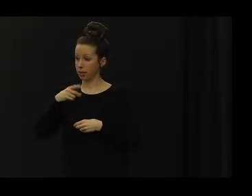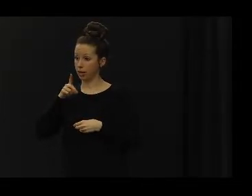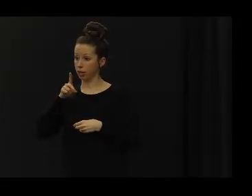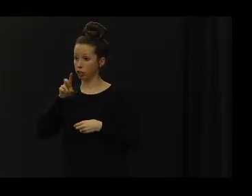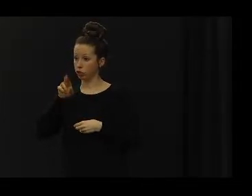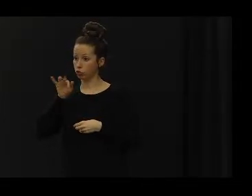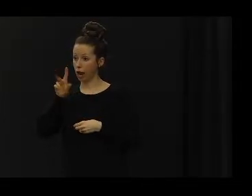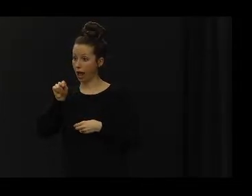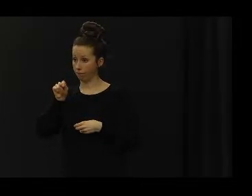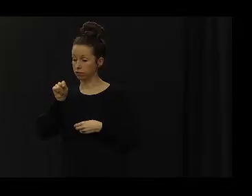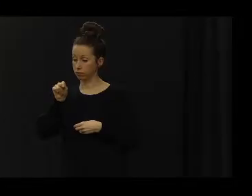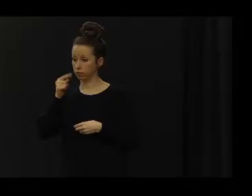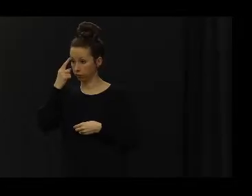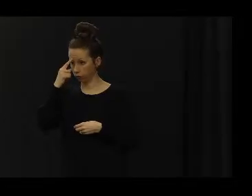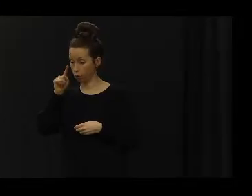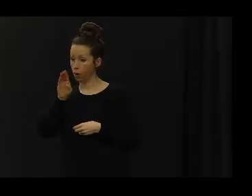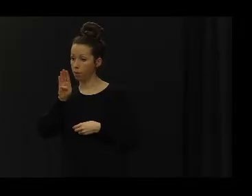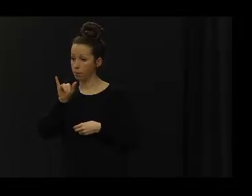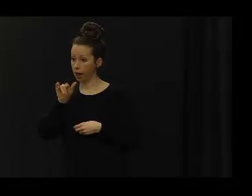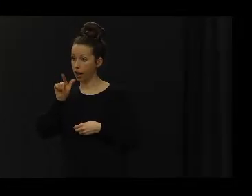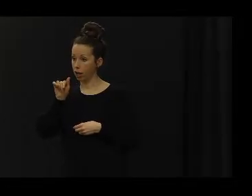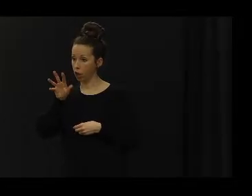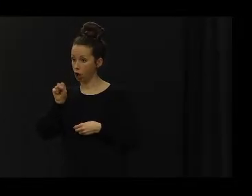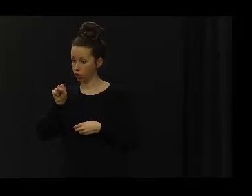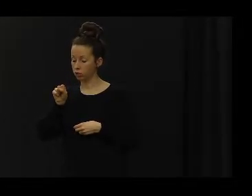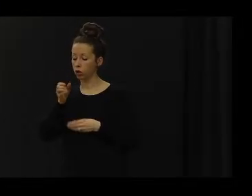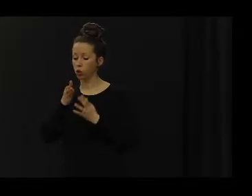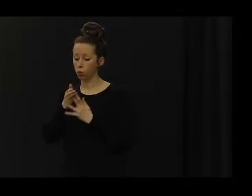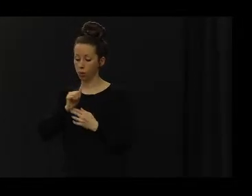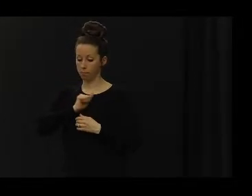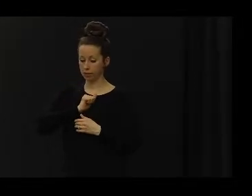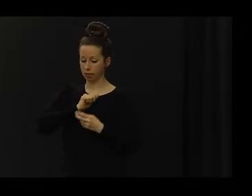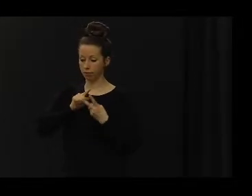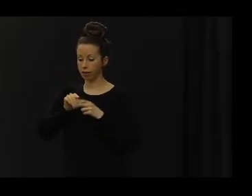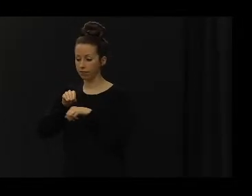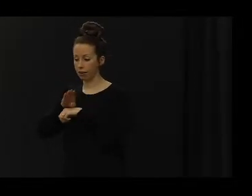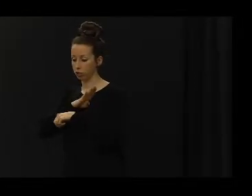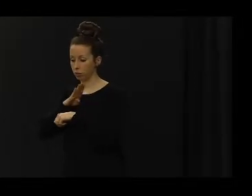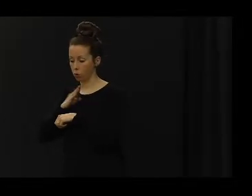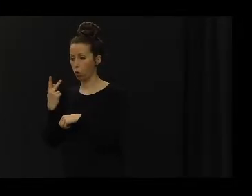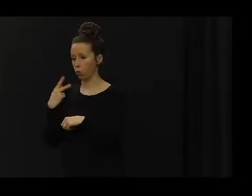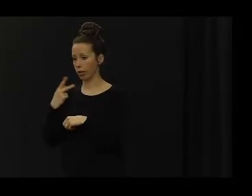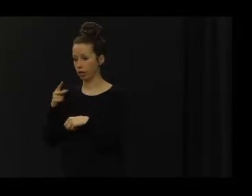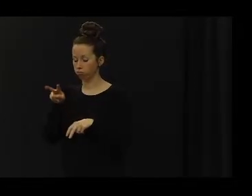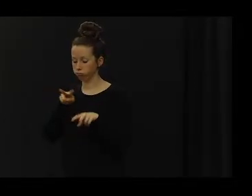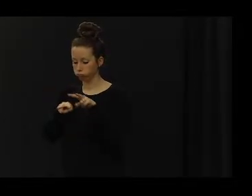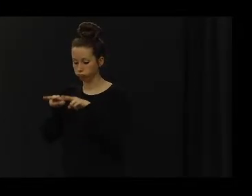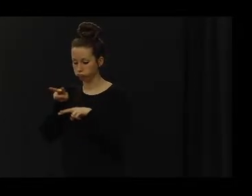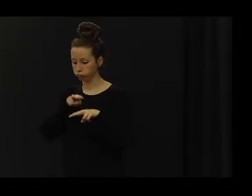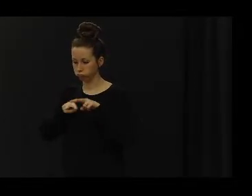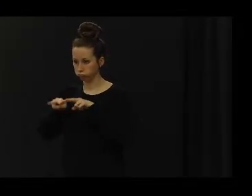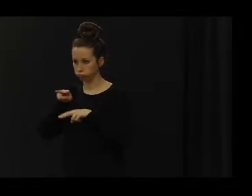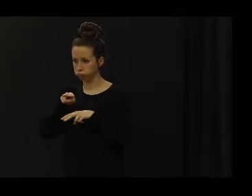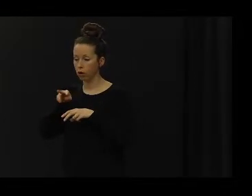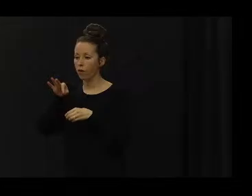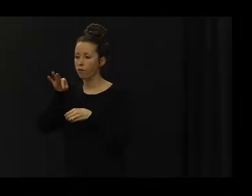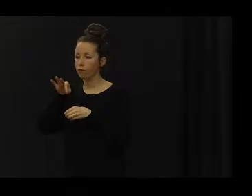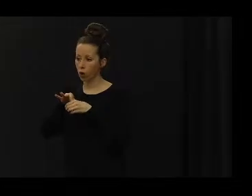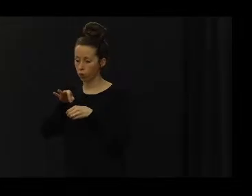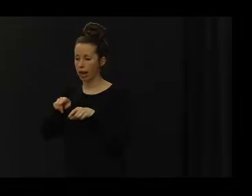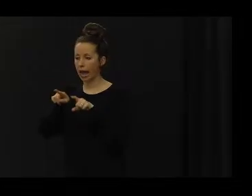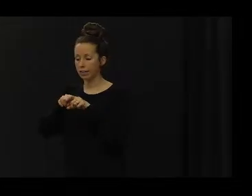bylaws. And then through myself and the advisory board, we went through and voted on a working